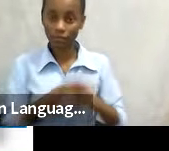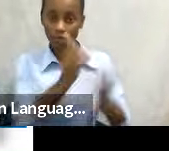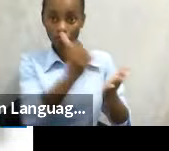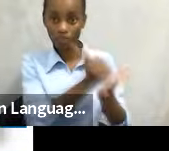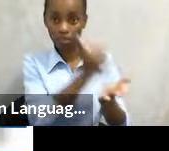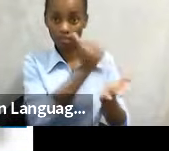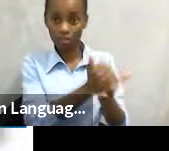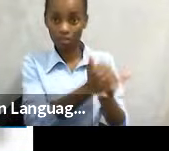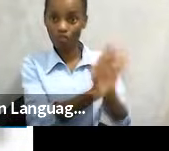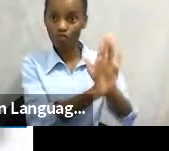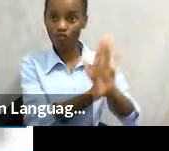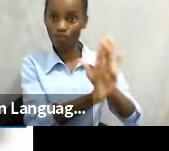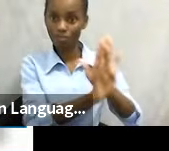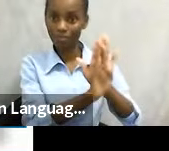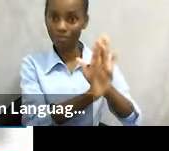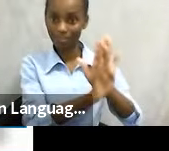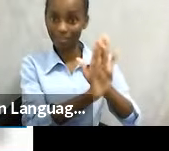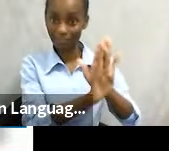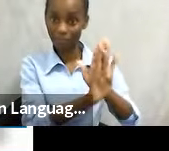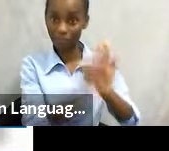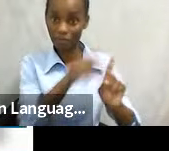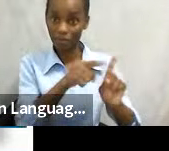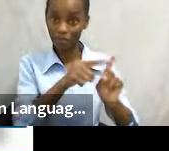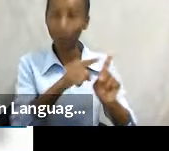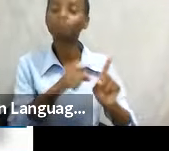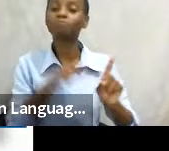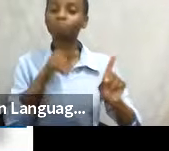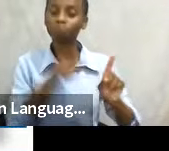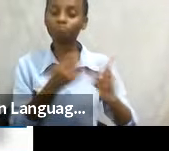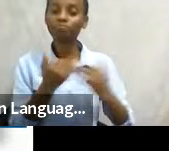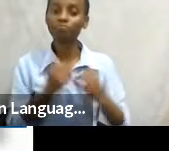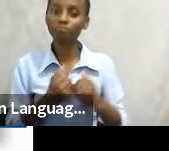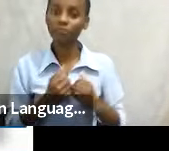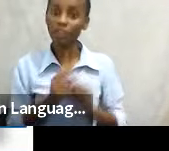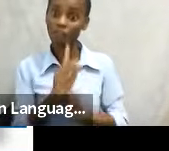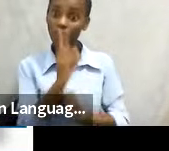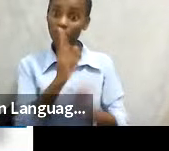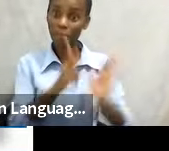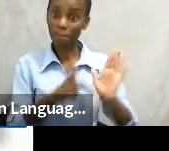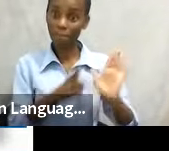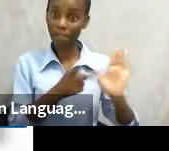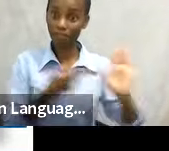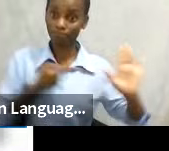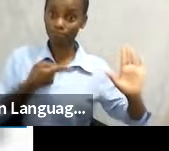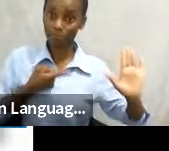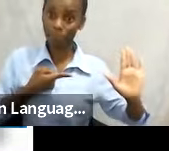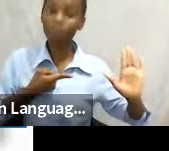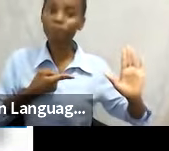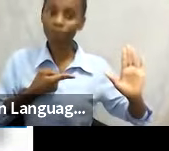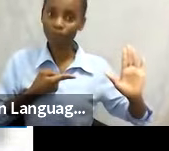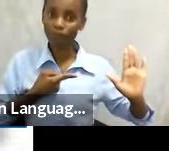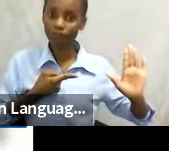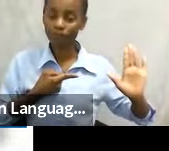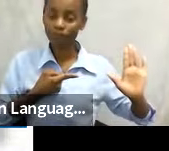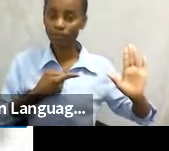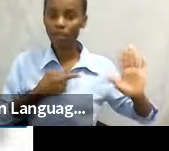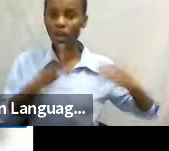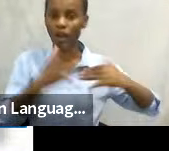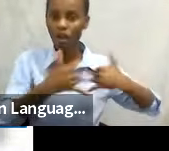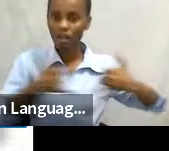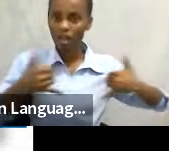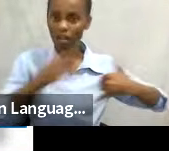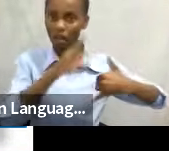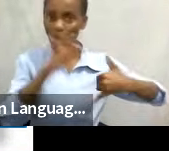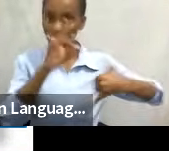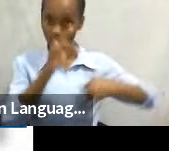representative. This is the first field or first page you will see if you choose this online option.